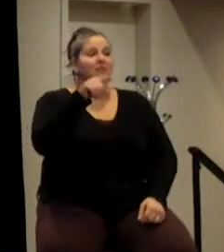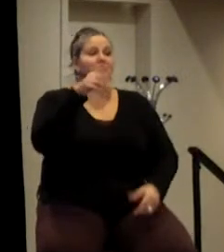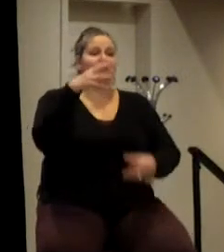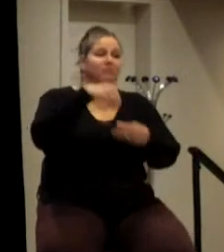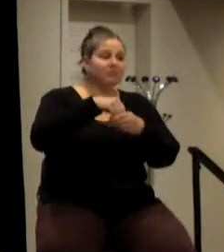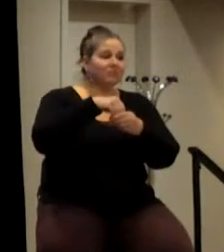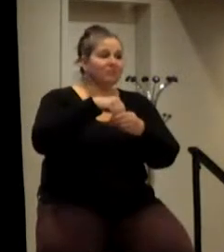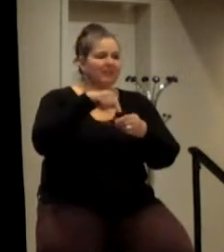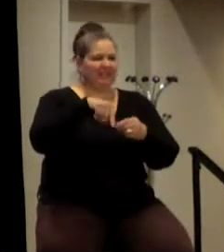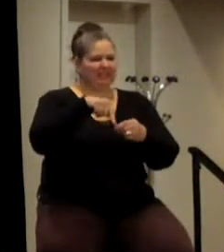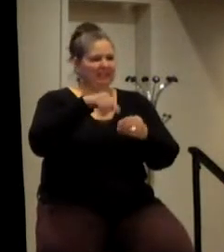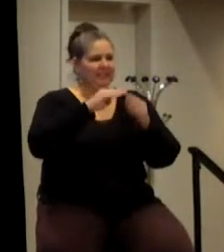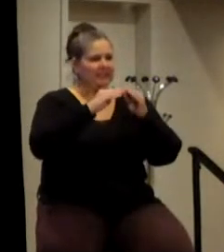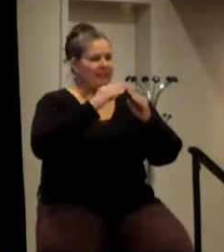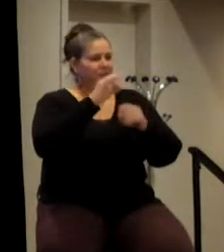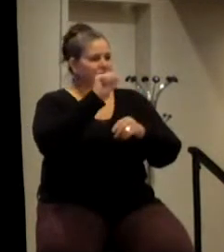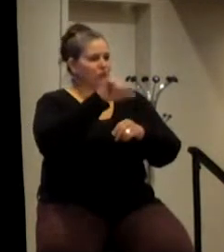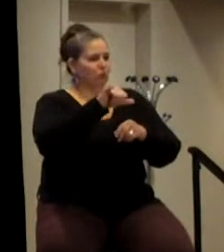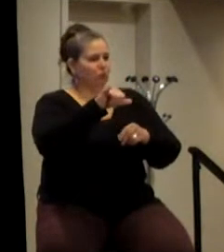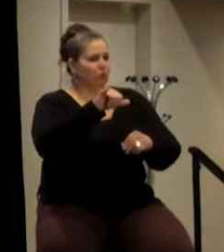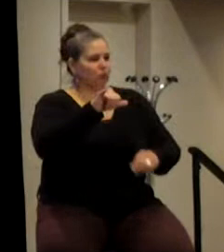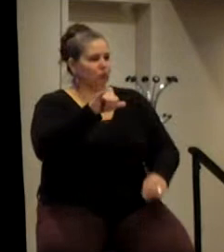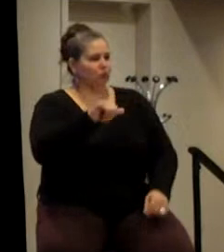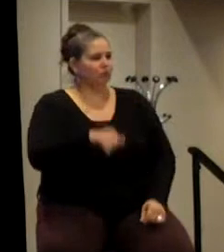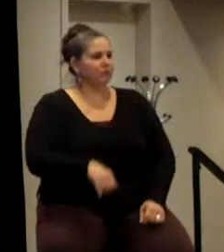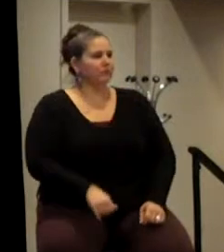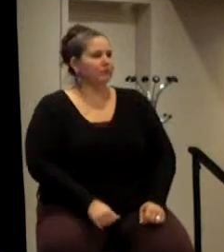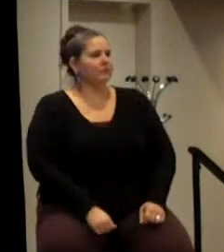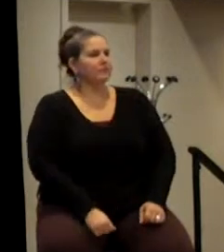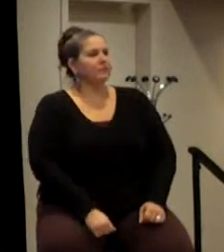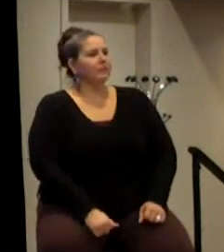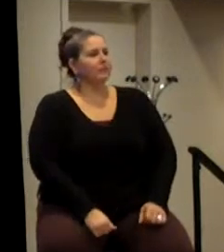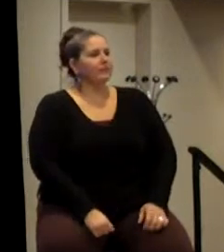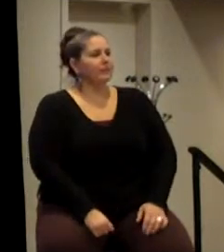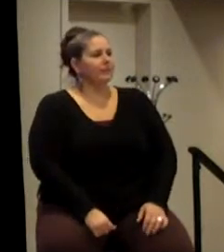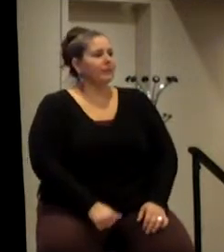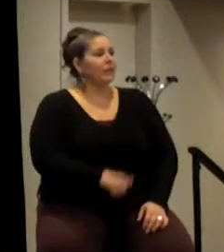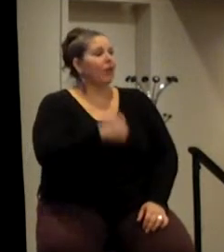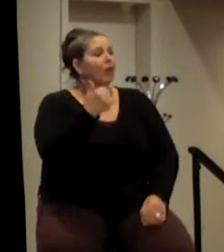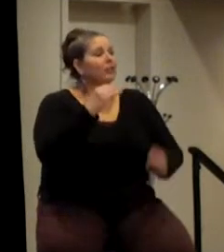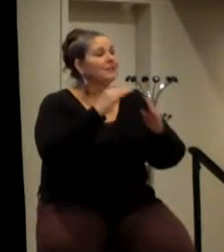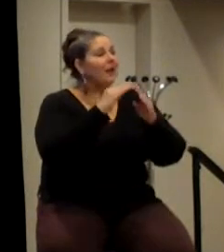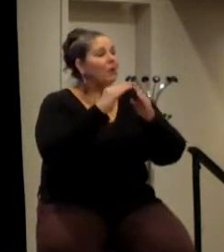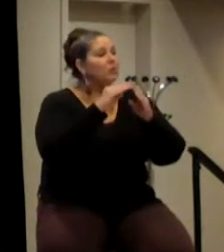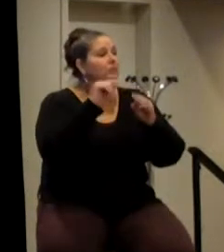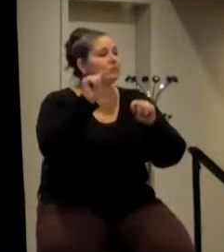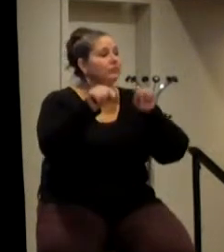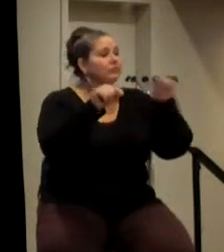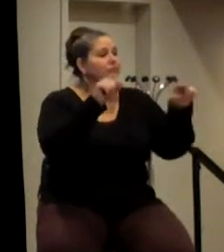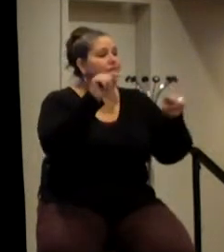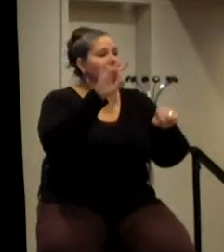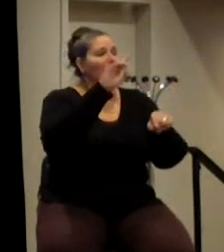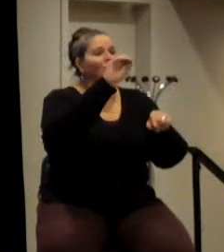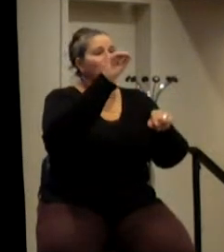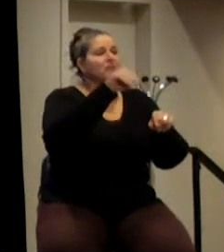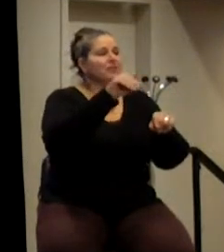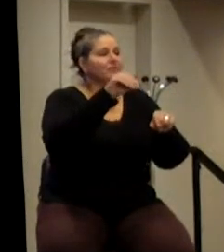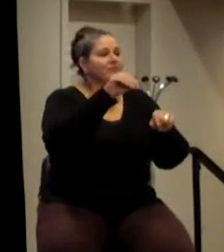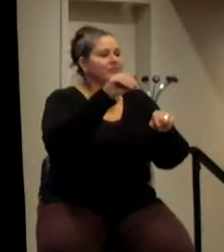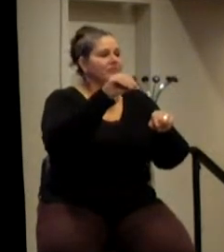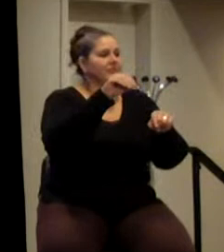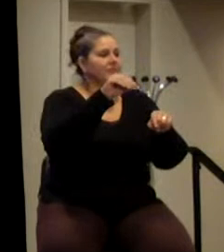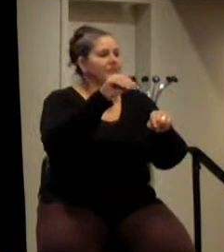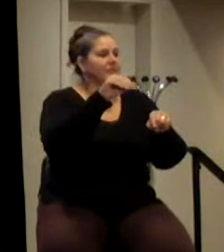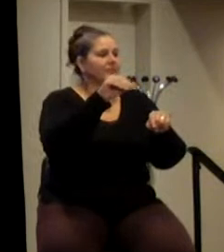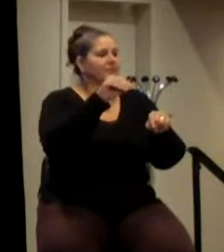have been from the rest of the towns, 8% out of the county, 4% under the unknown or did